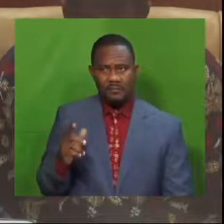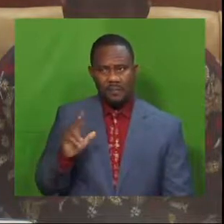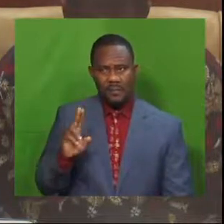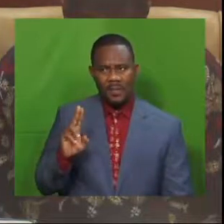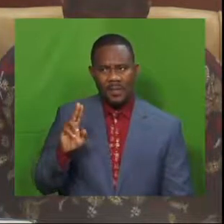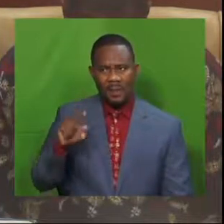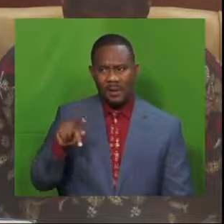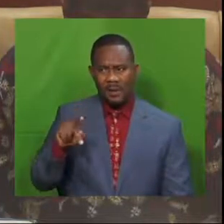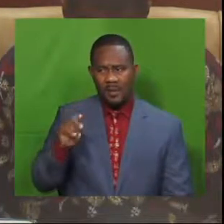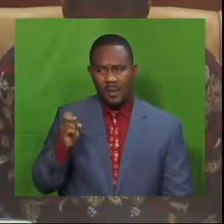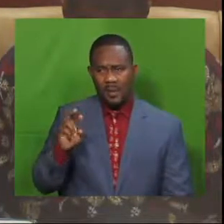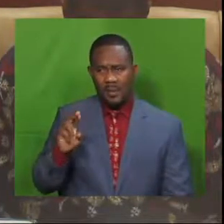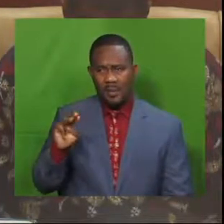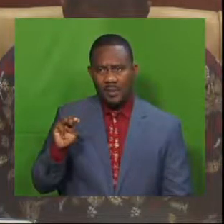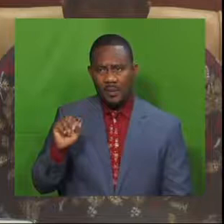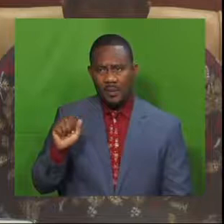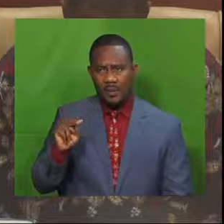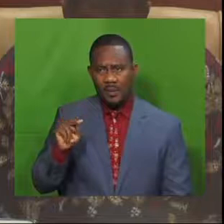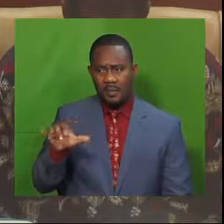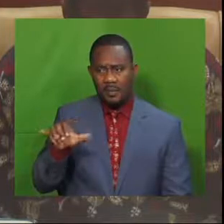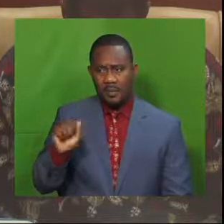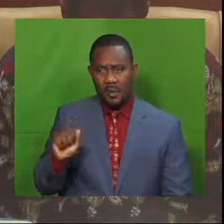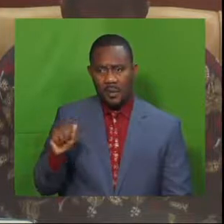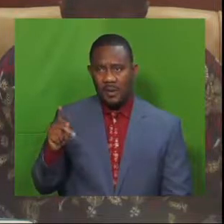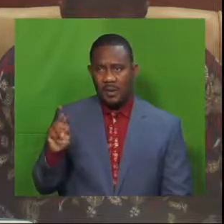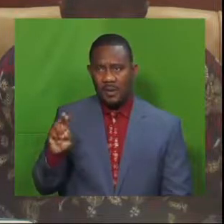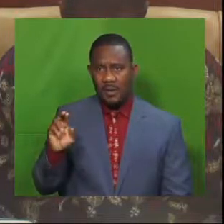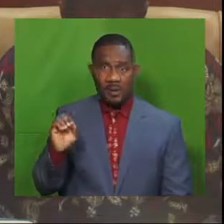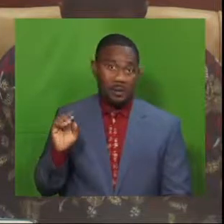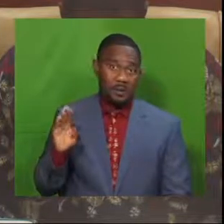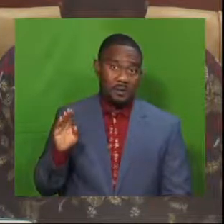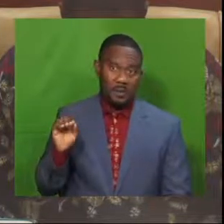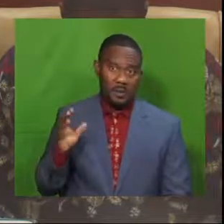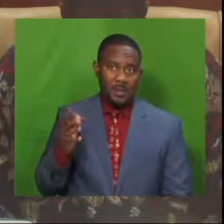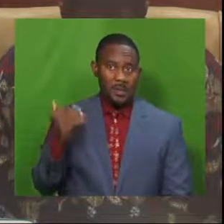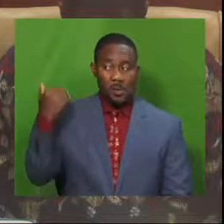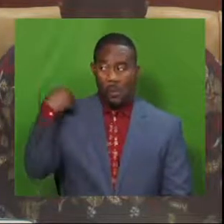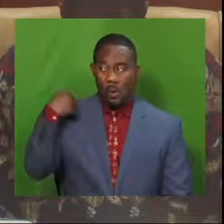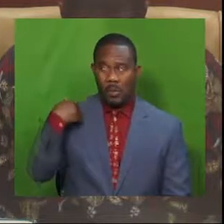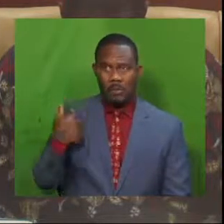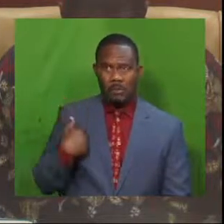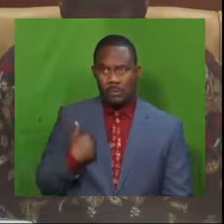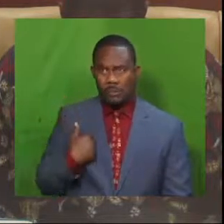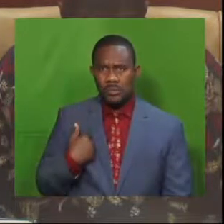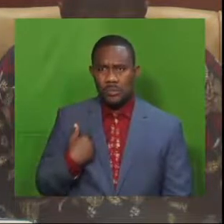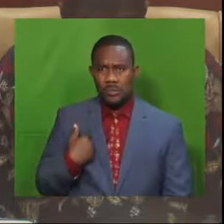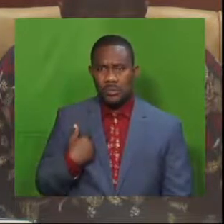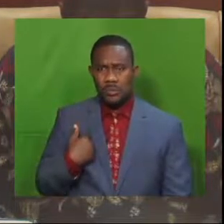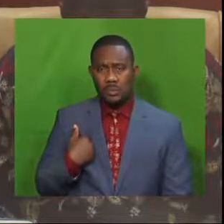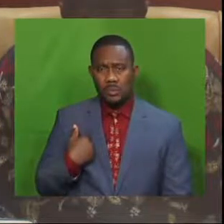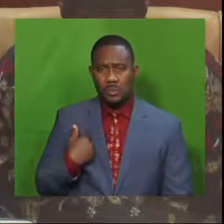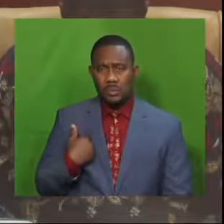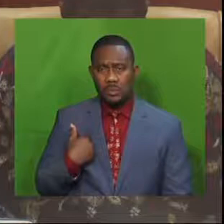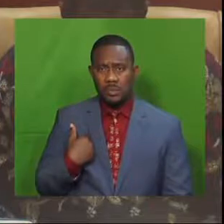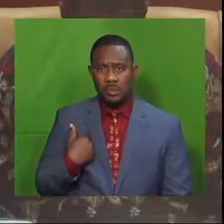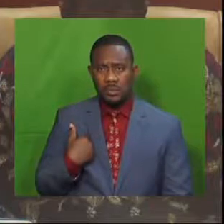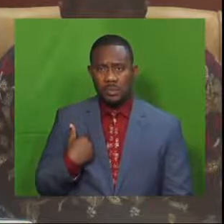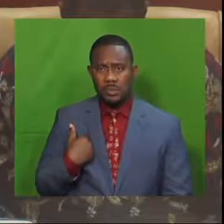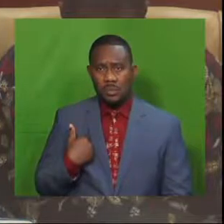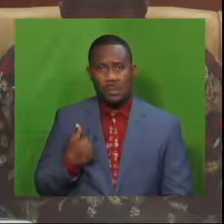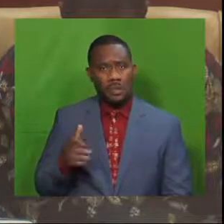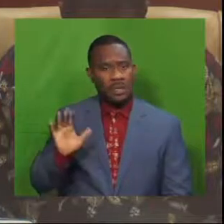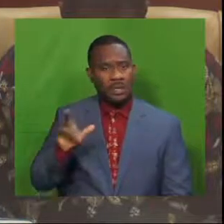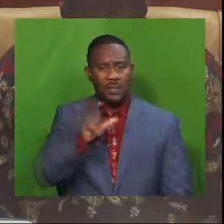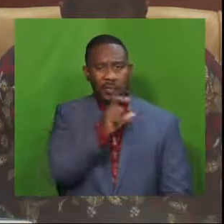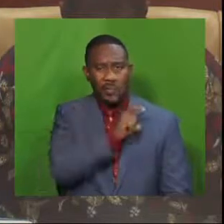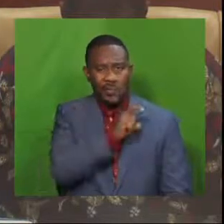Manyakro, is in the interest of his constituent. In fact, he drew my attention before. And it was in connection with his police station, which